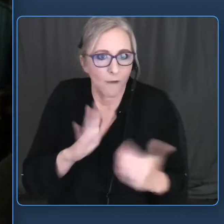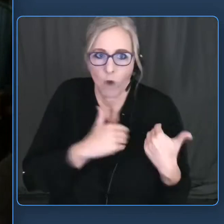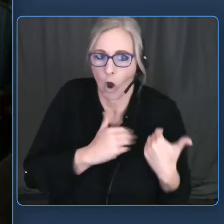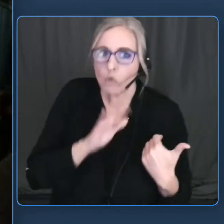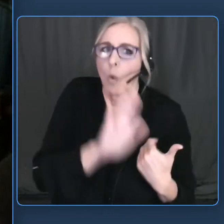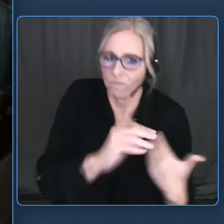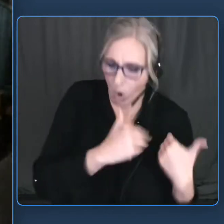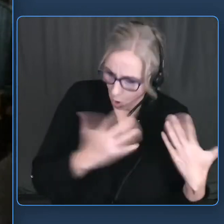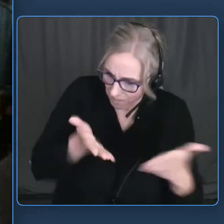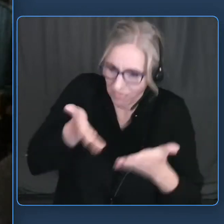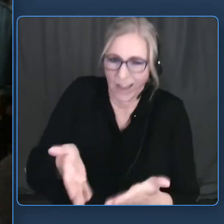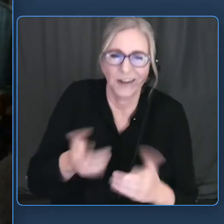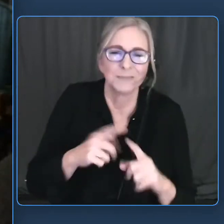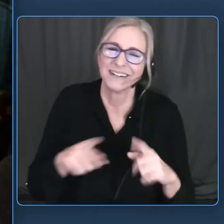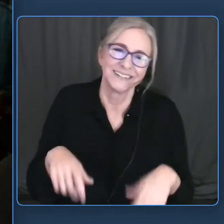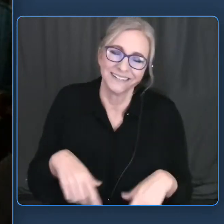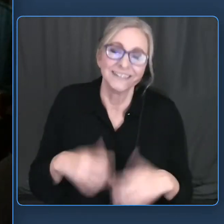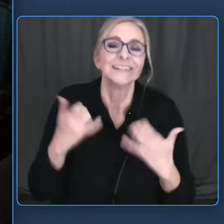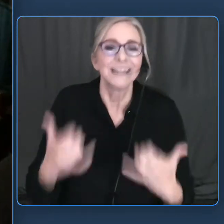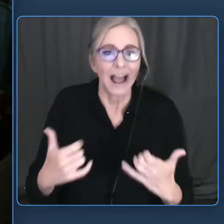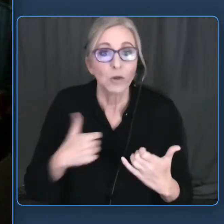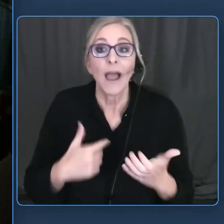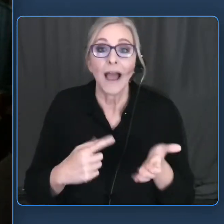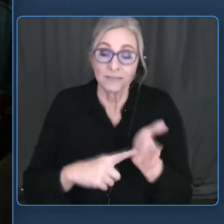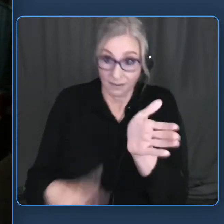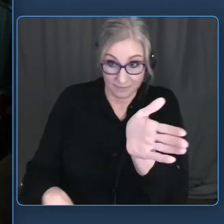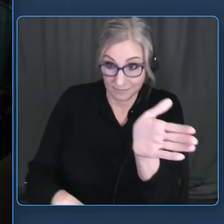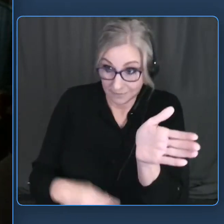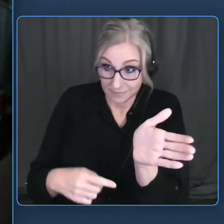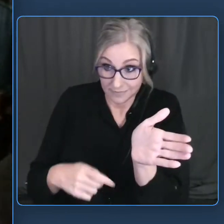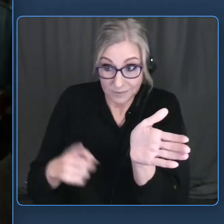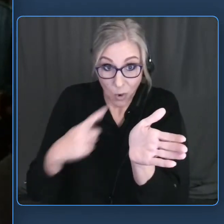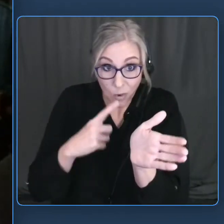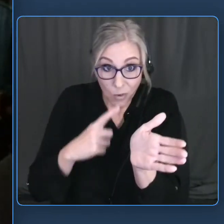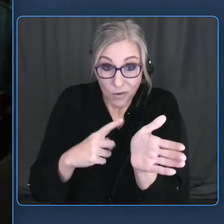But now, at least you have some defense to say, well,